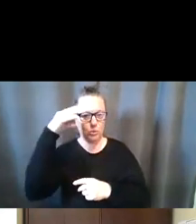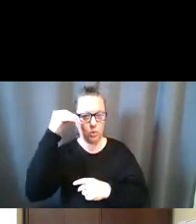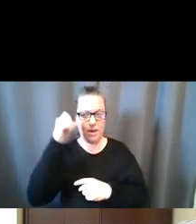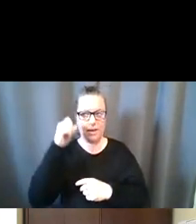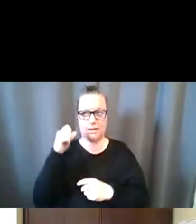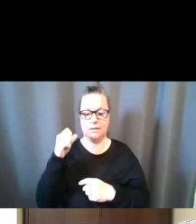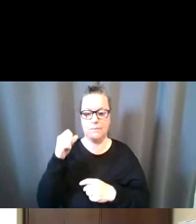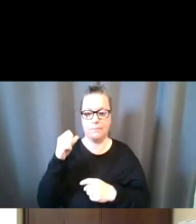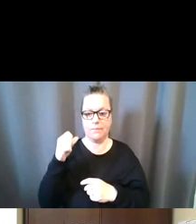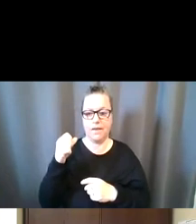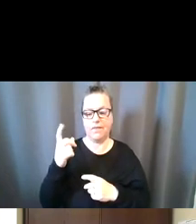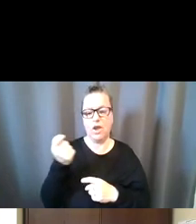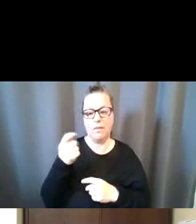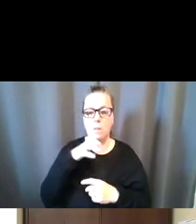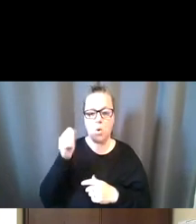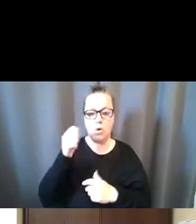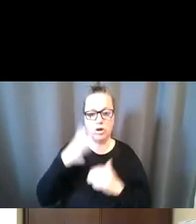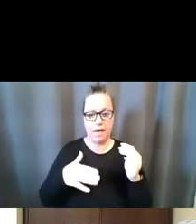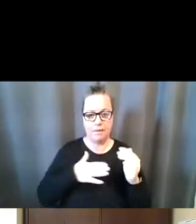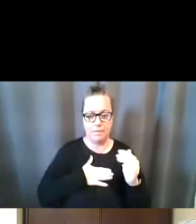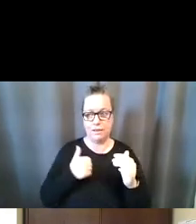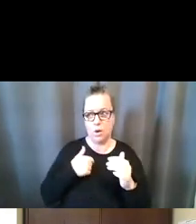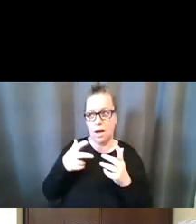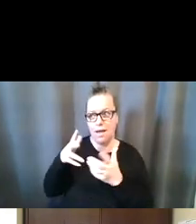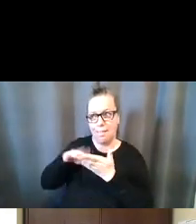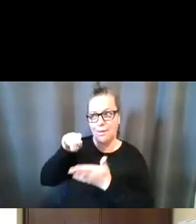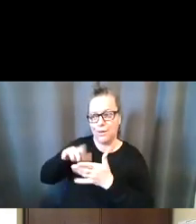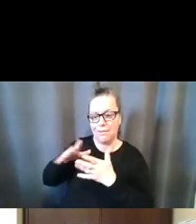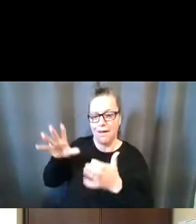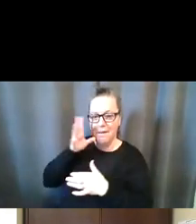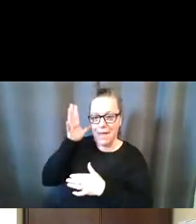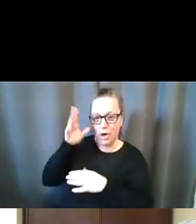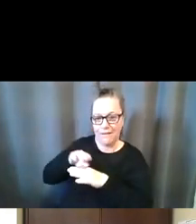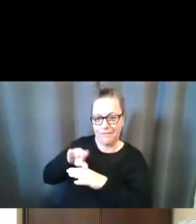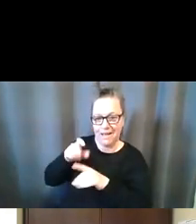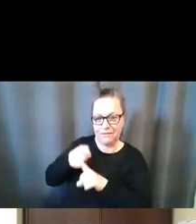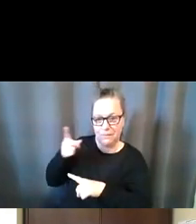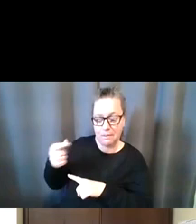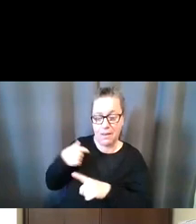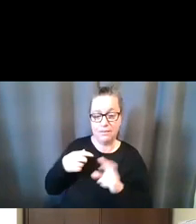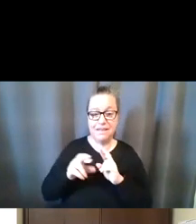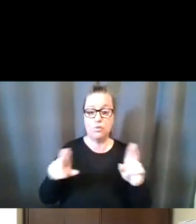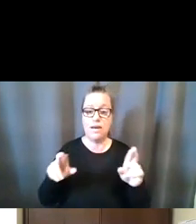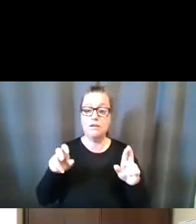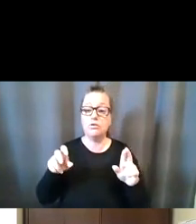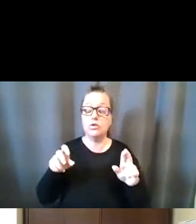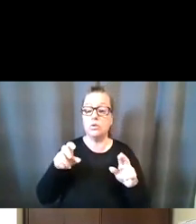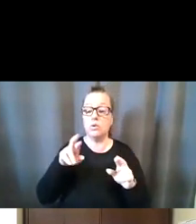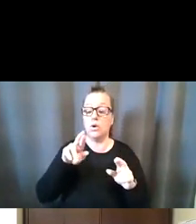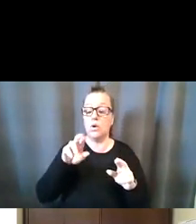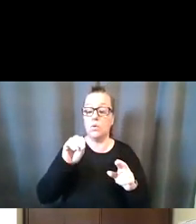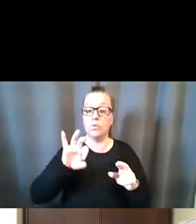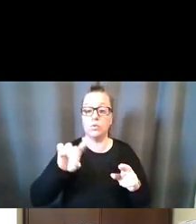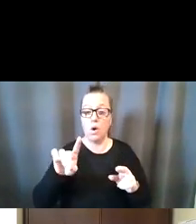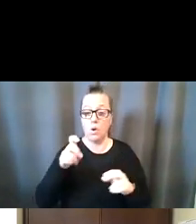2 decades older than mine. So I got a lot of parenting advice from Phil. And I was getting ready to do a road trip. And